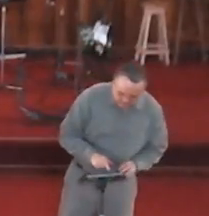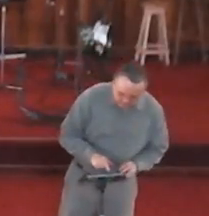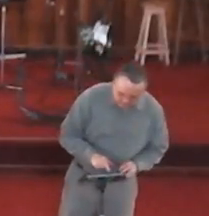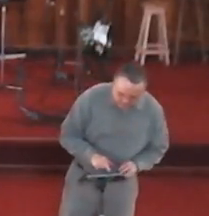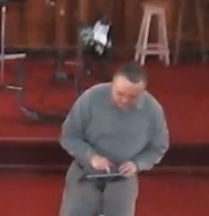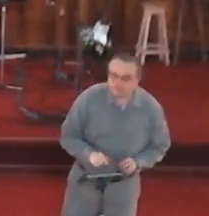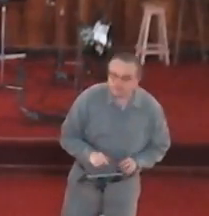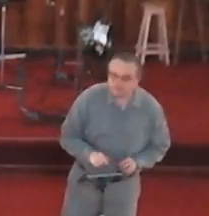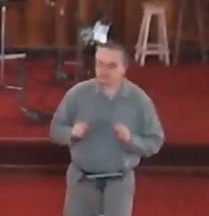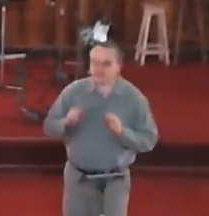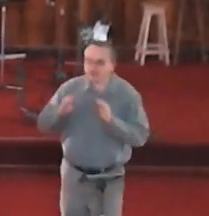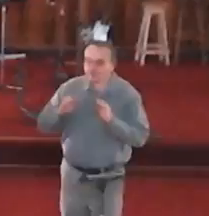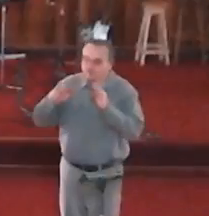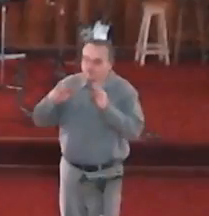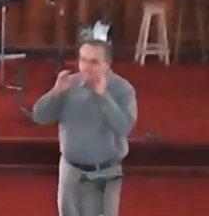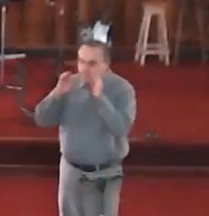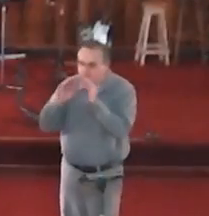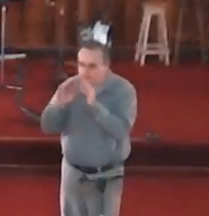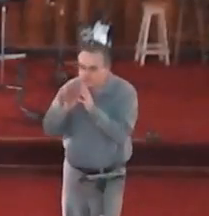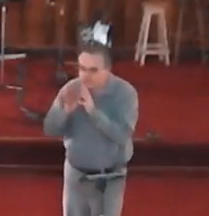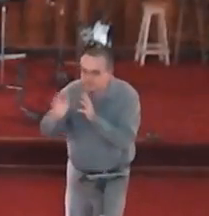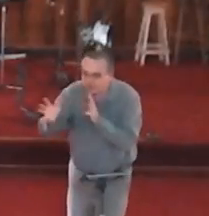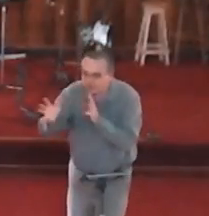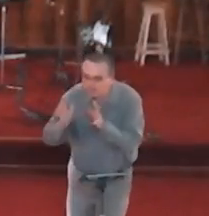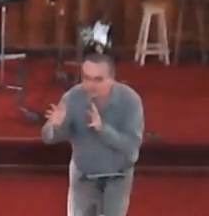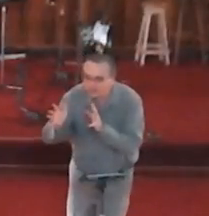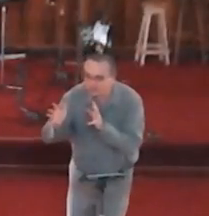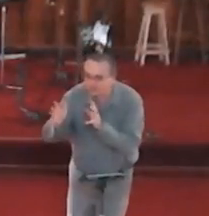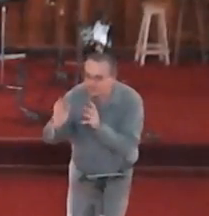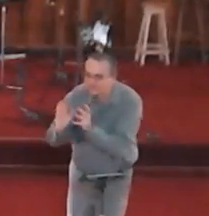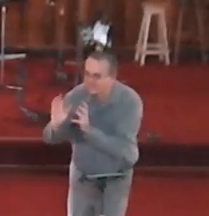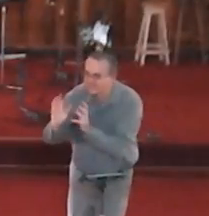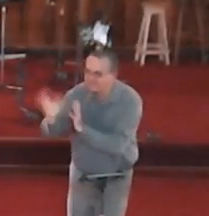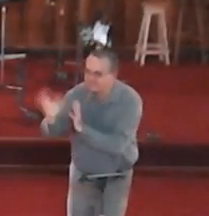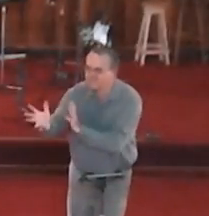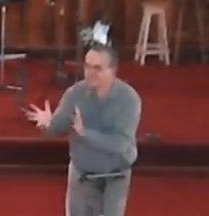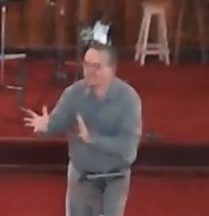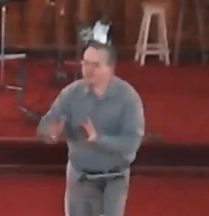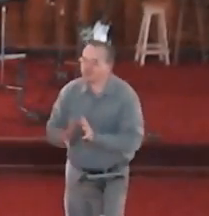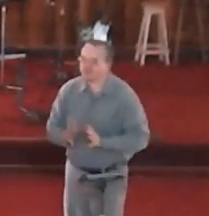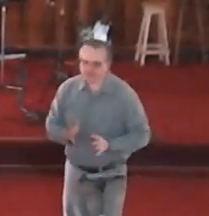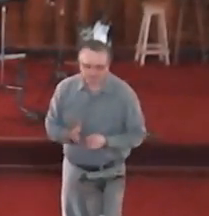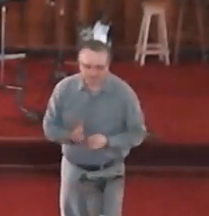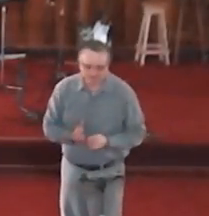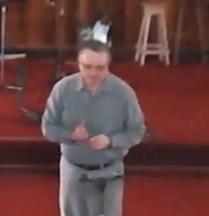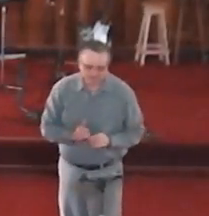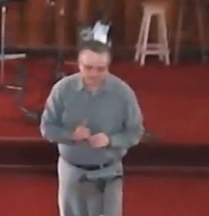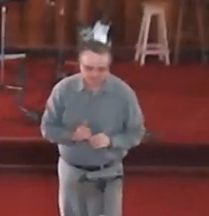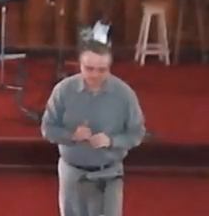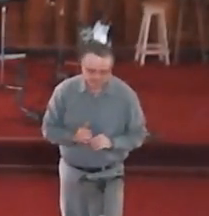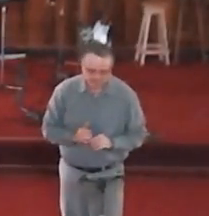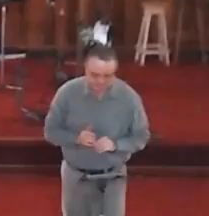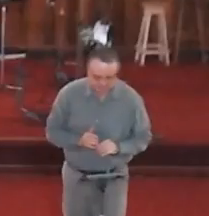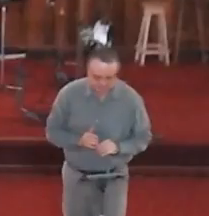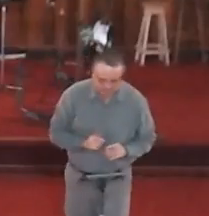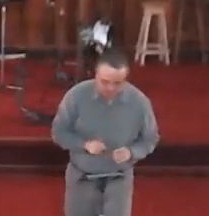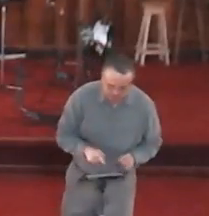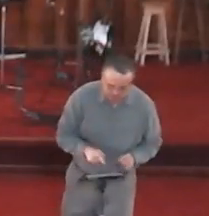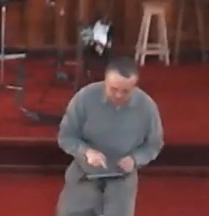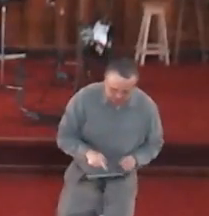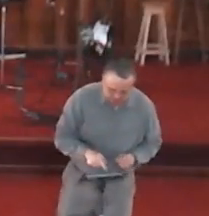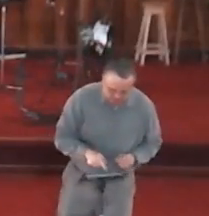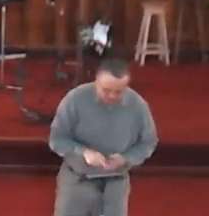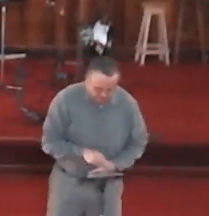lengua inspirada de Bernabé fue y conversó con este que antes era enemigo de Dios. So Barnabas